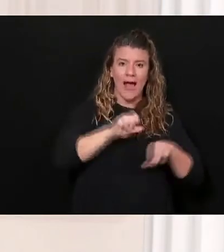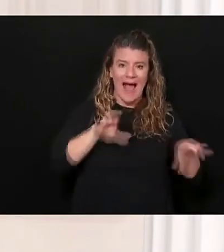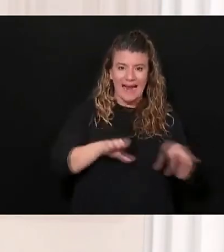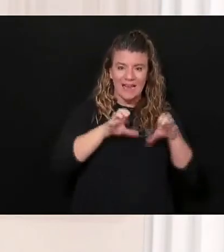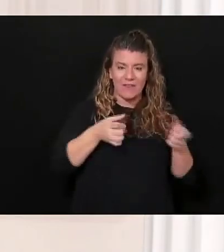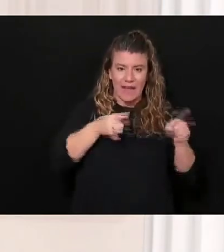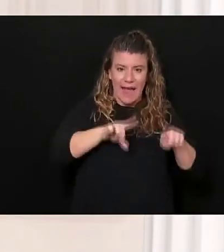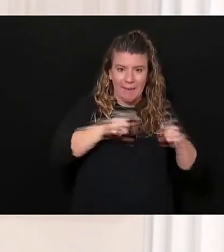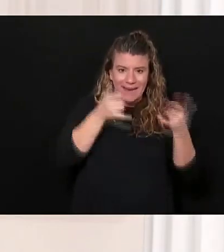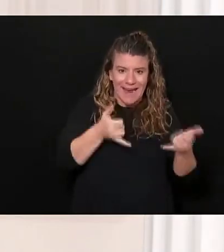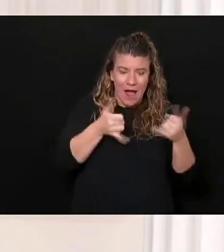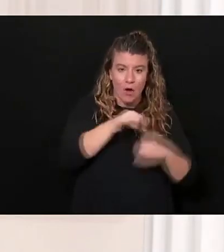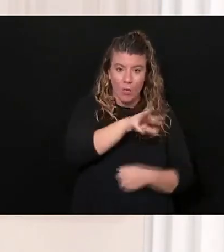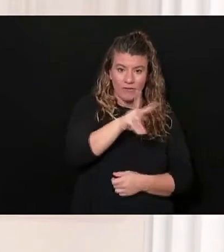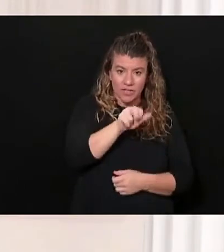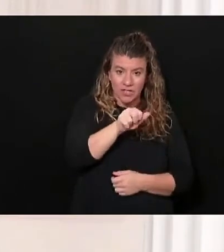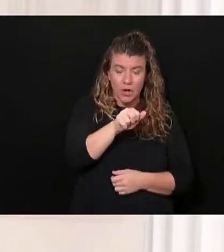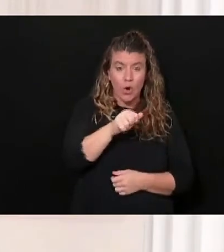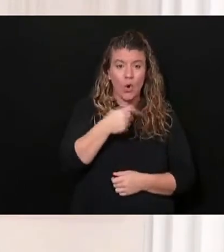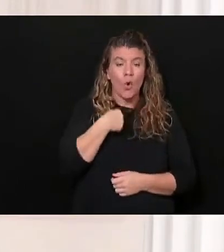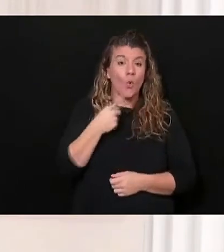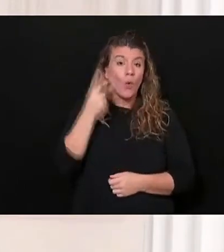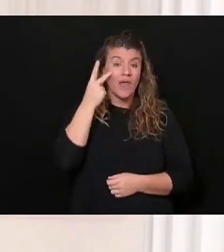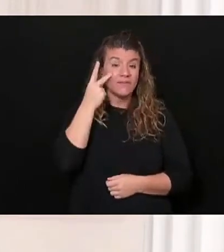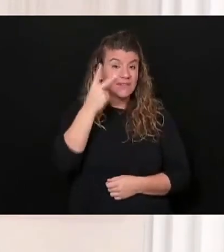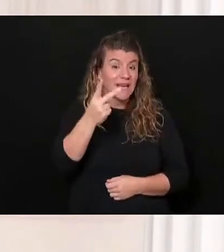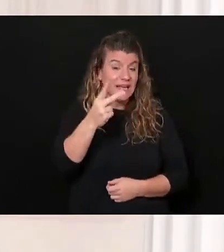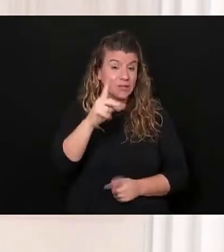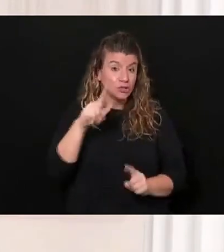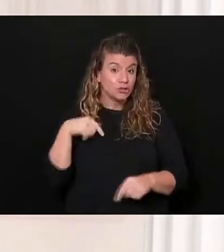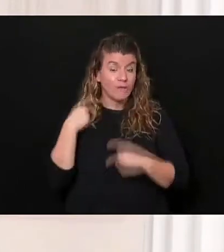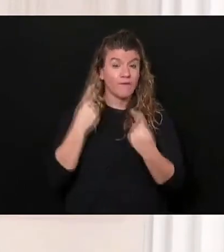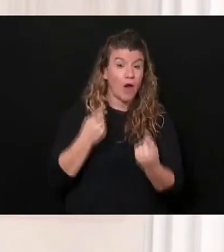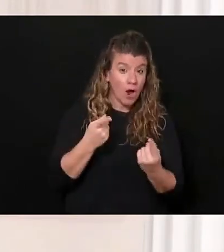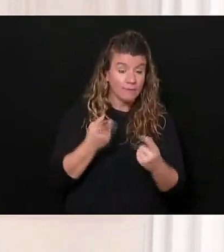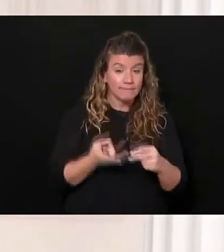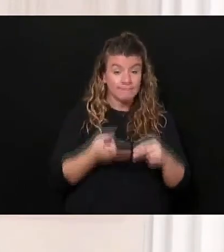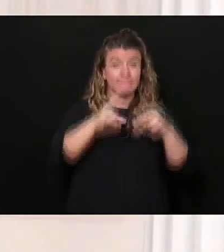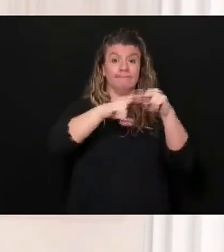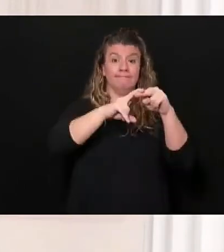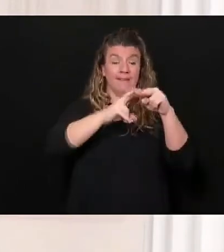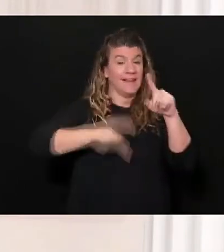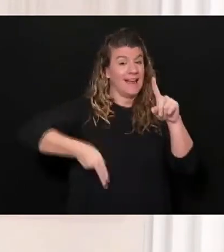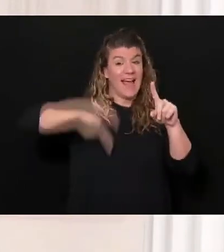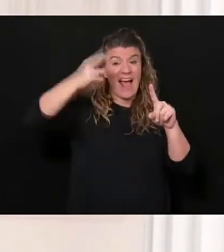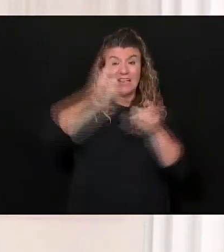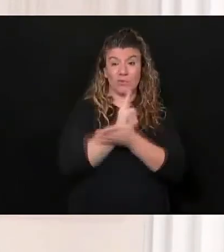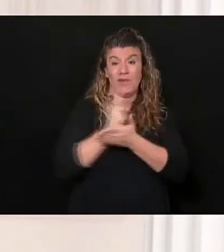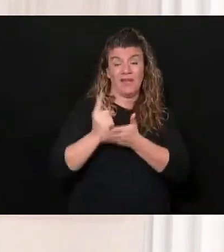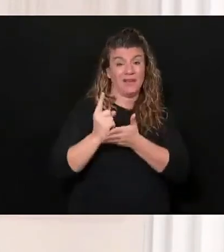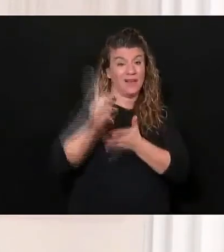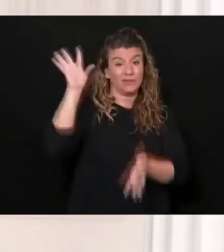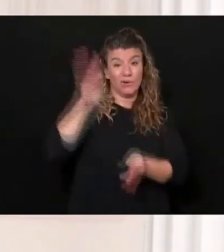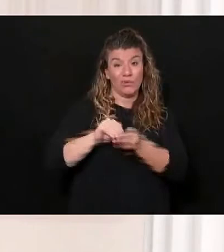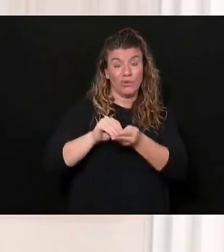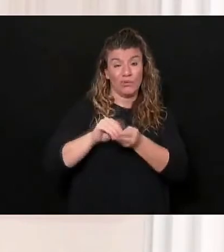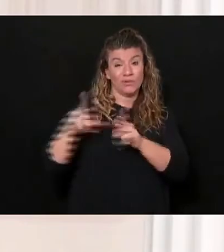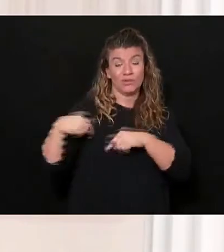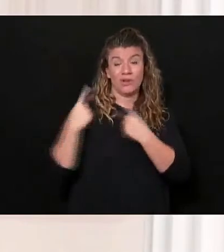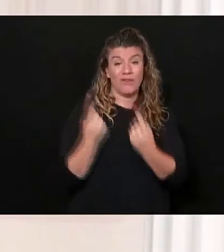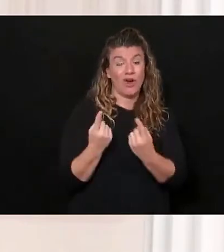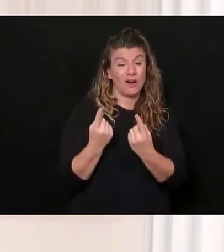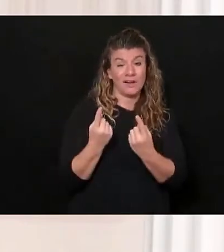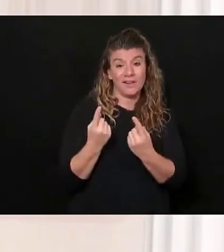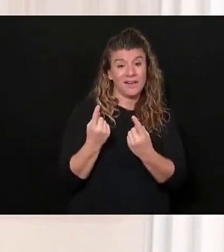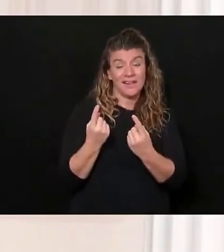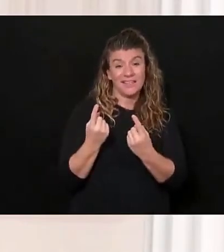West Virginia. We have seen, as we've said, the highest single week total that we have seen in the